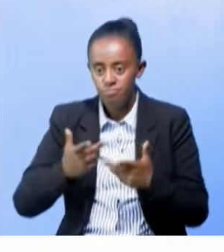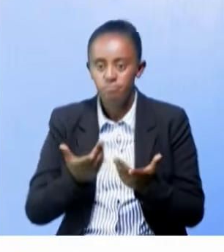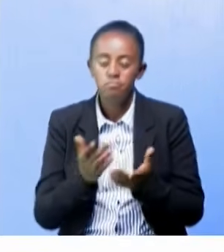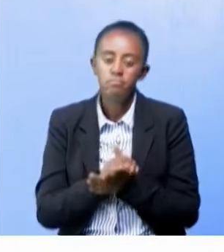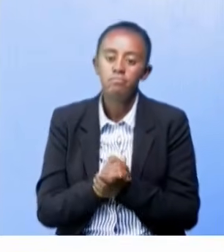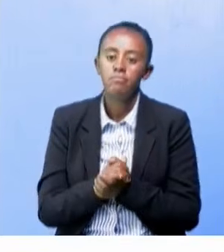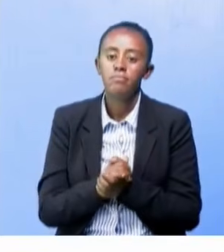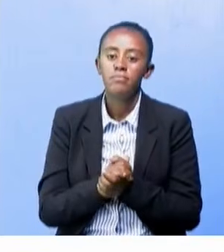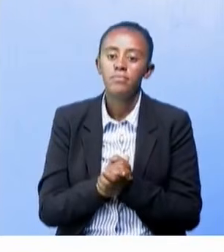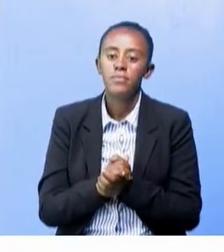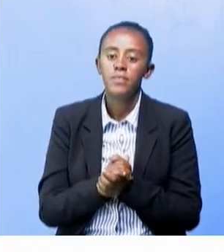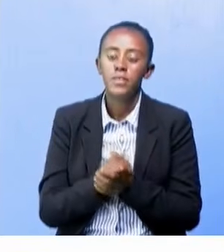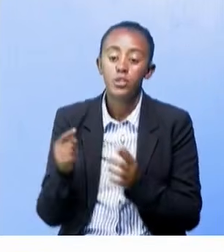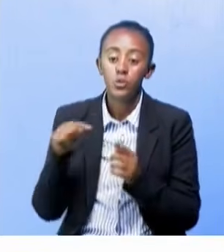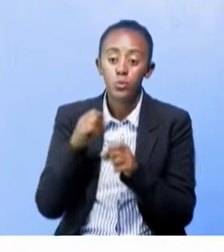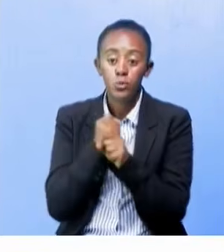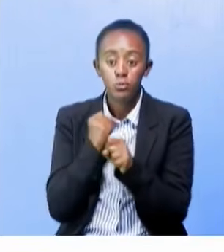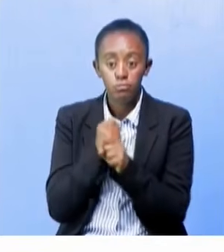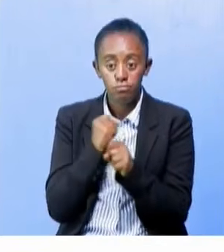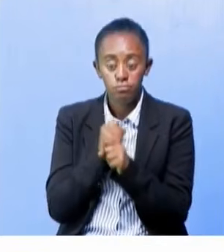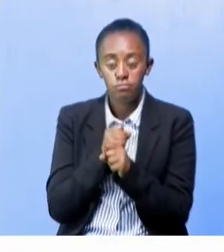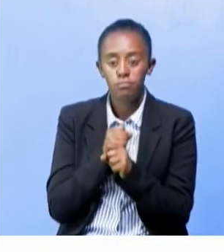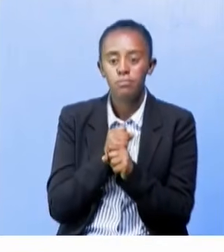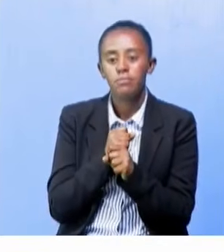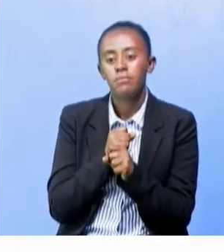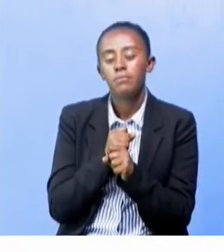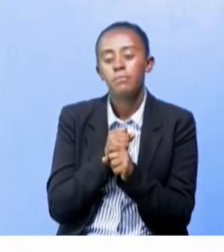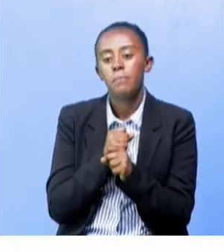Sentences to make